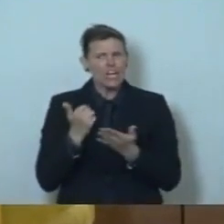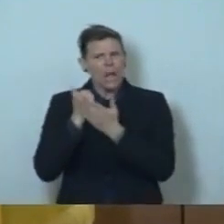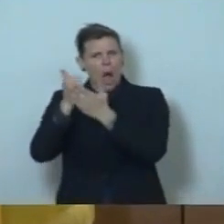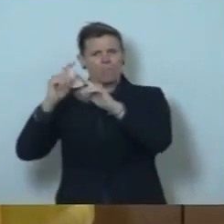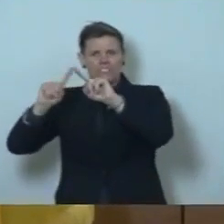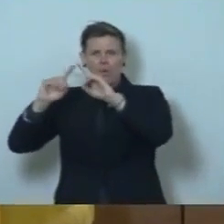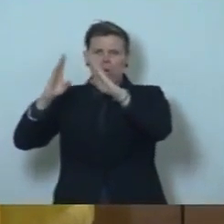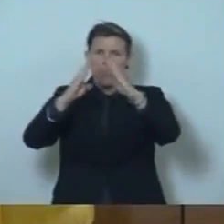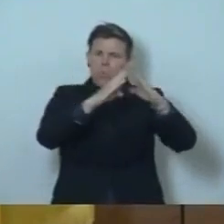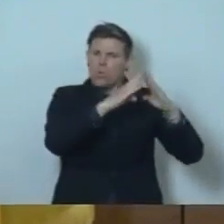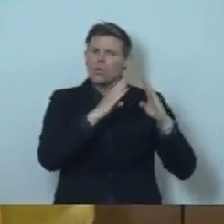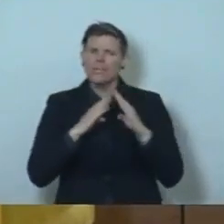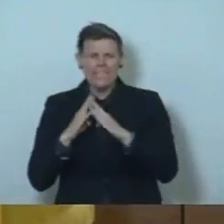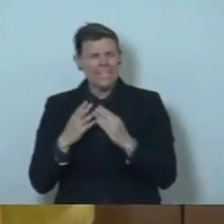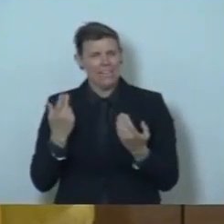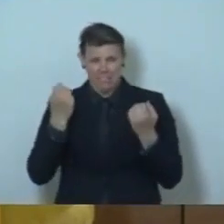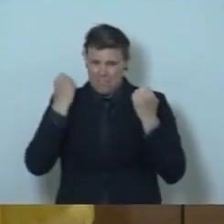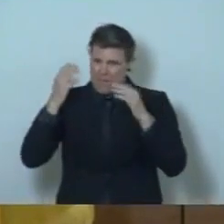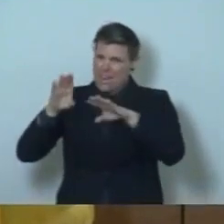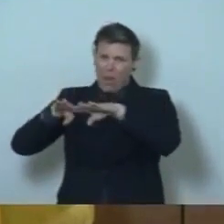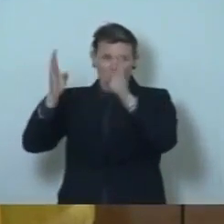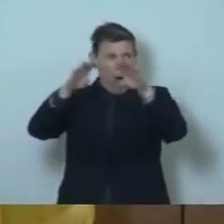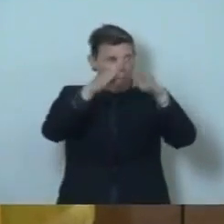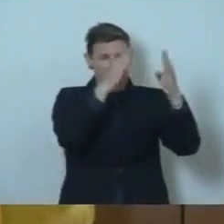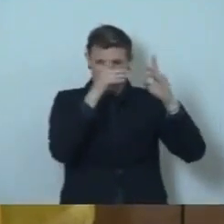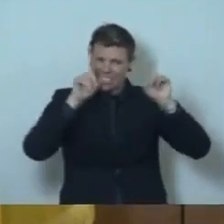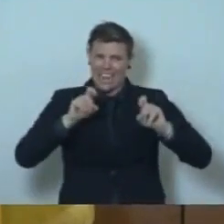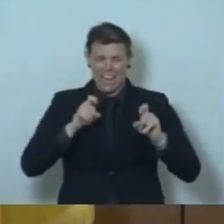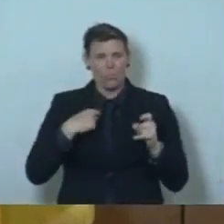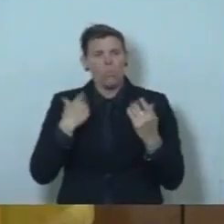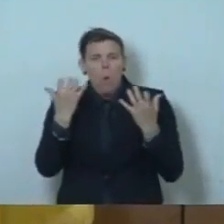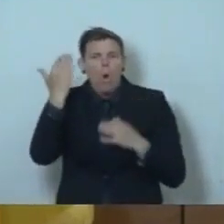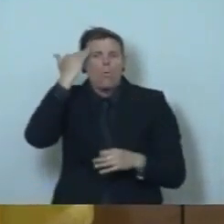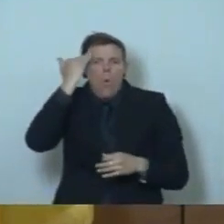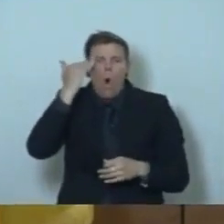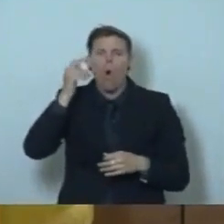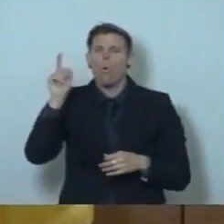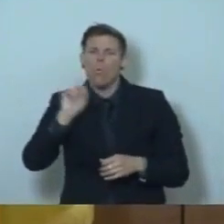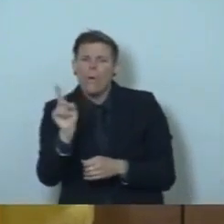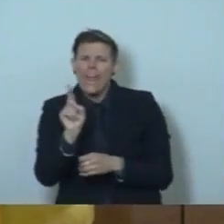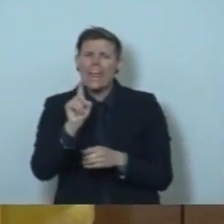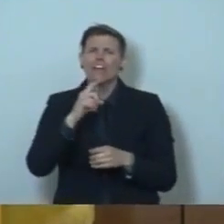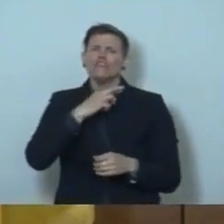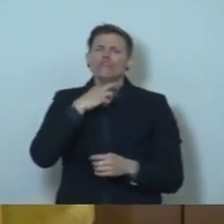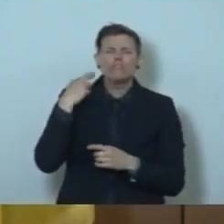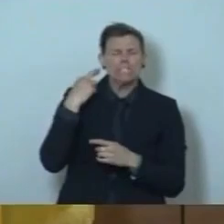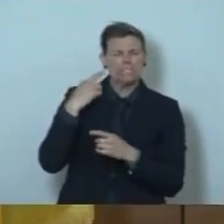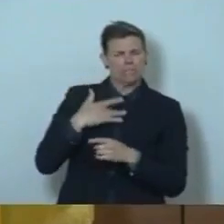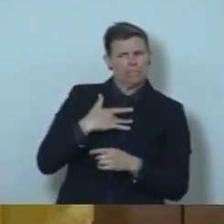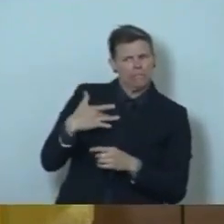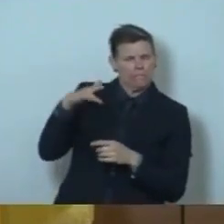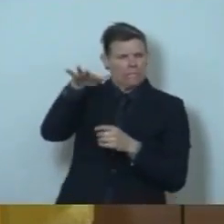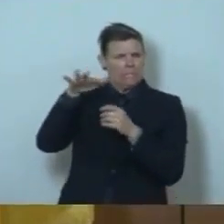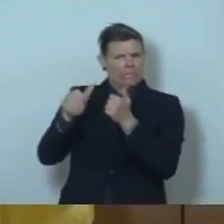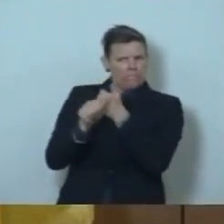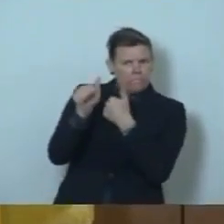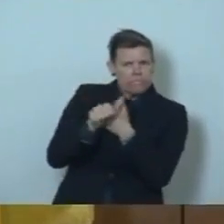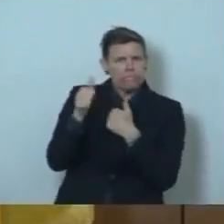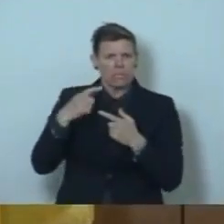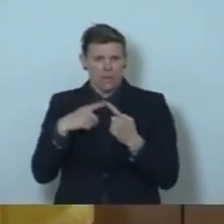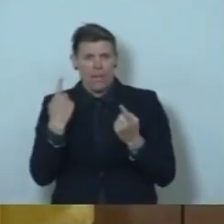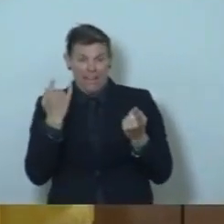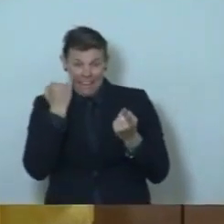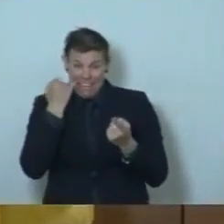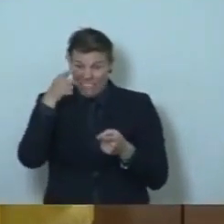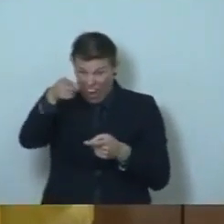it's basically open testing. We want to know as much about where our risks are. And if somebody's COVID-19, we